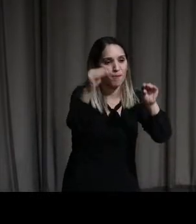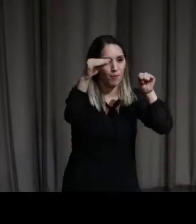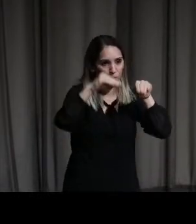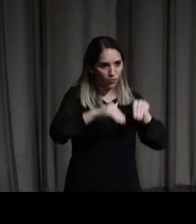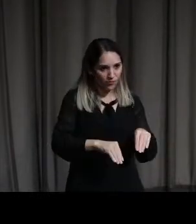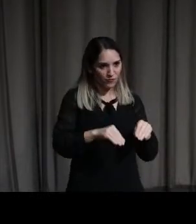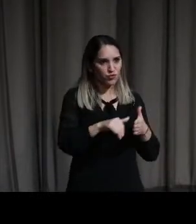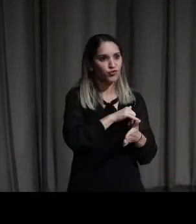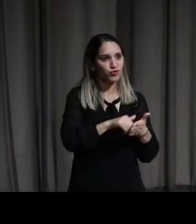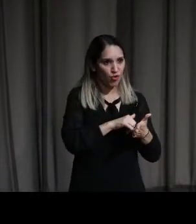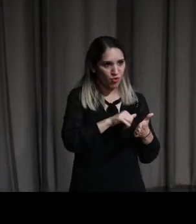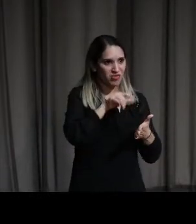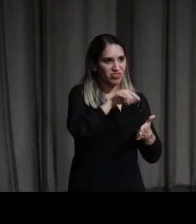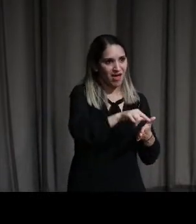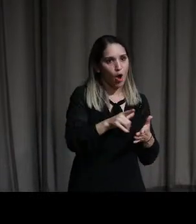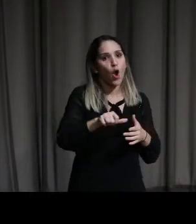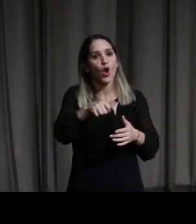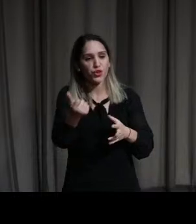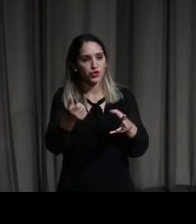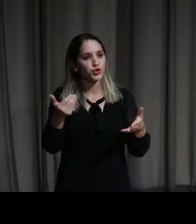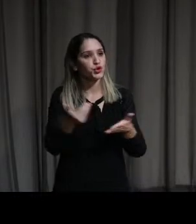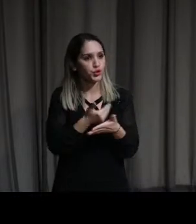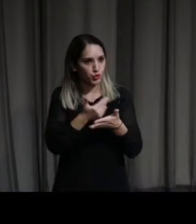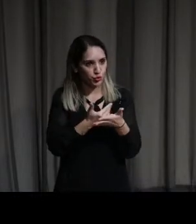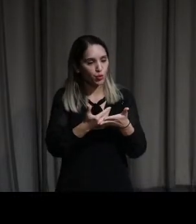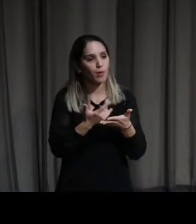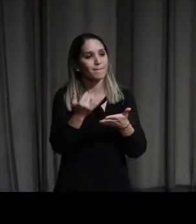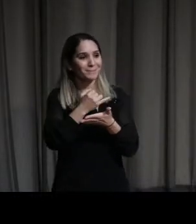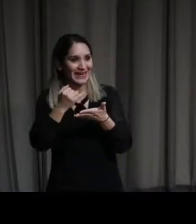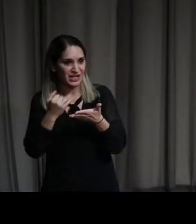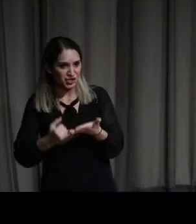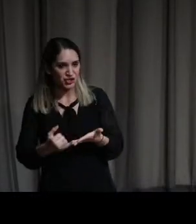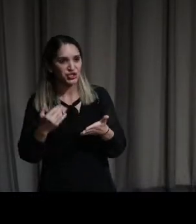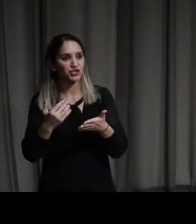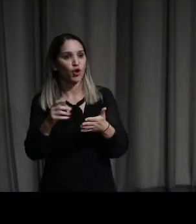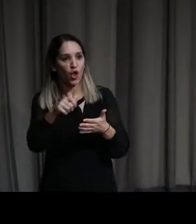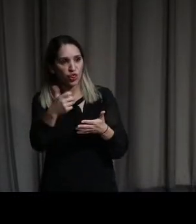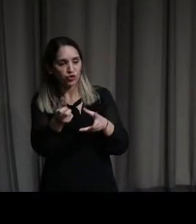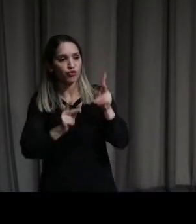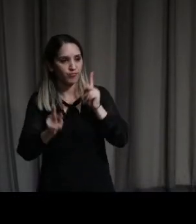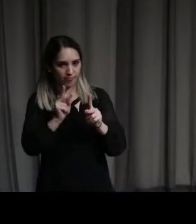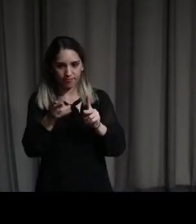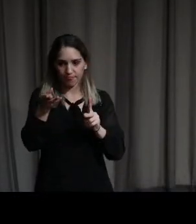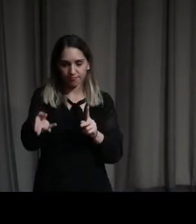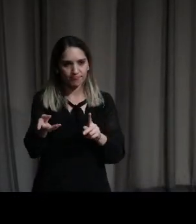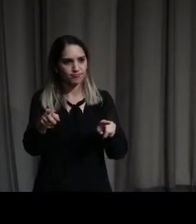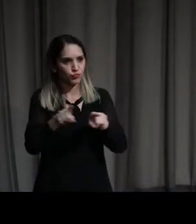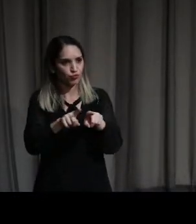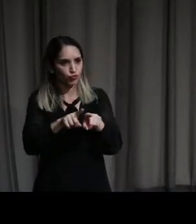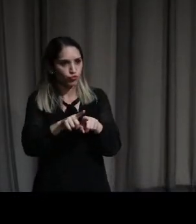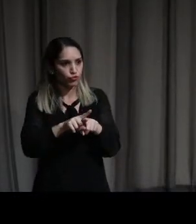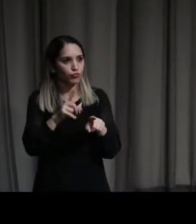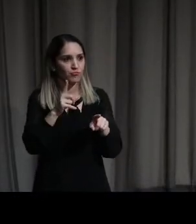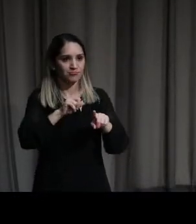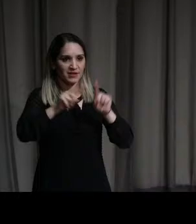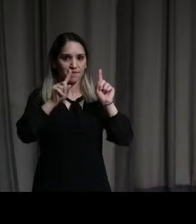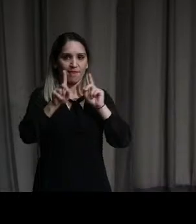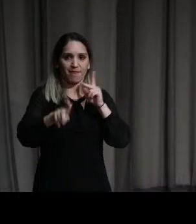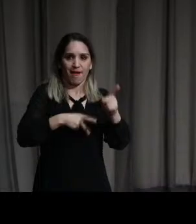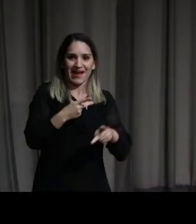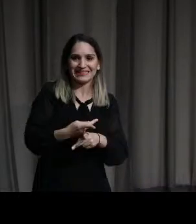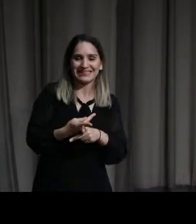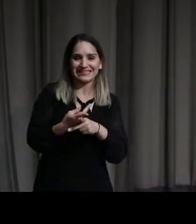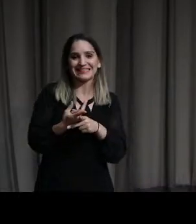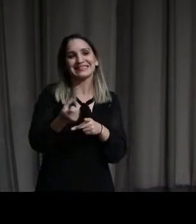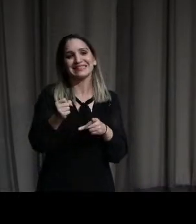expressionist painters that were beginning to paint in this particular movement, in this particular field, which would